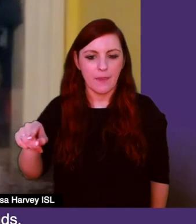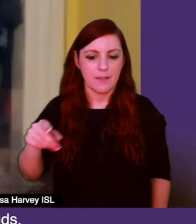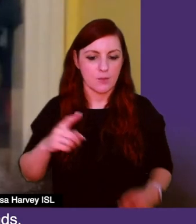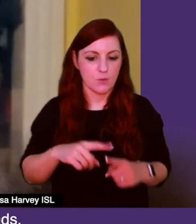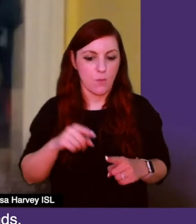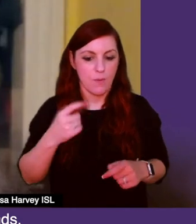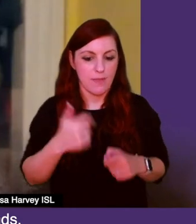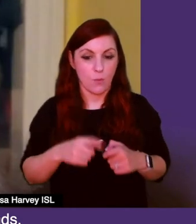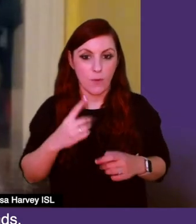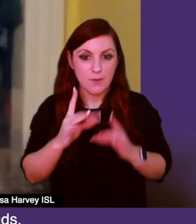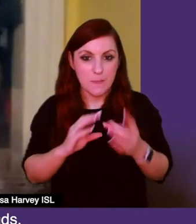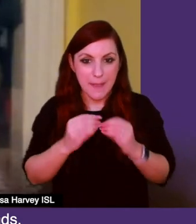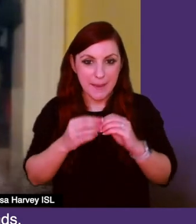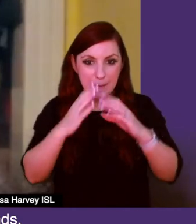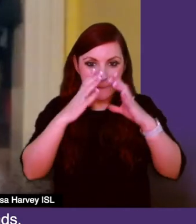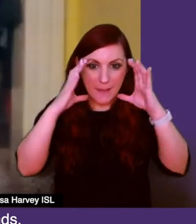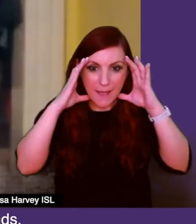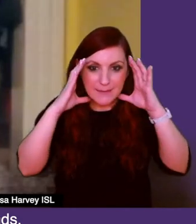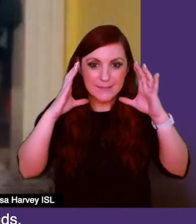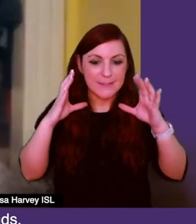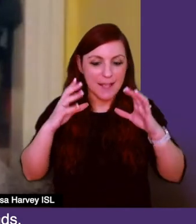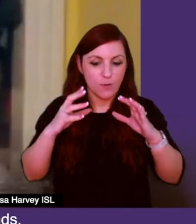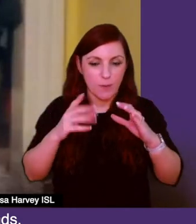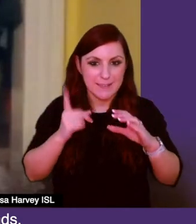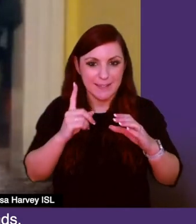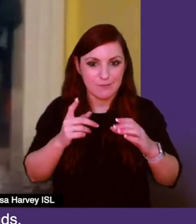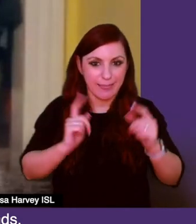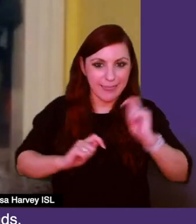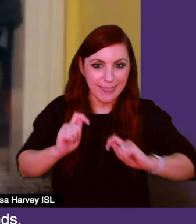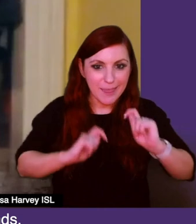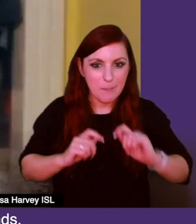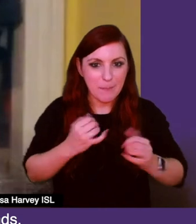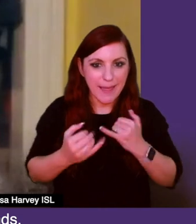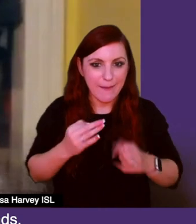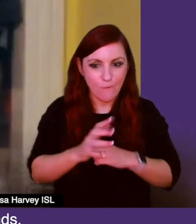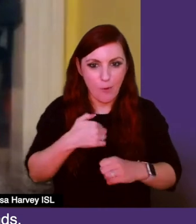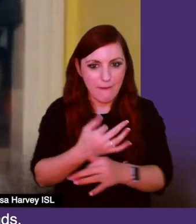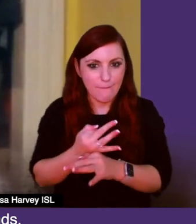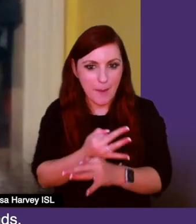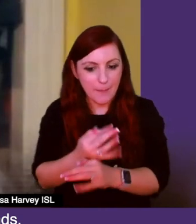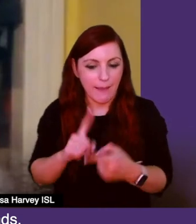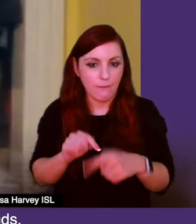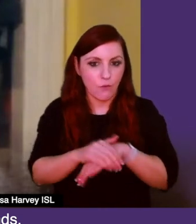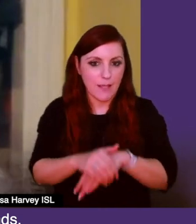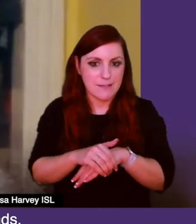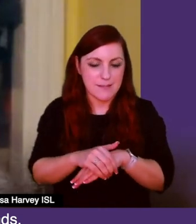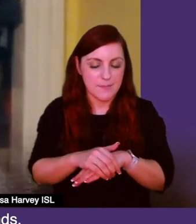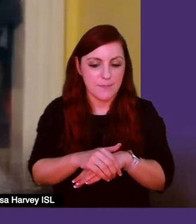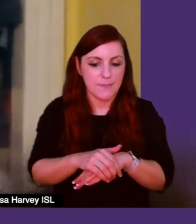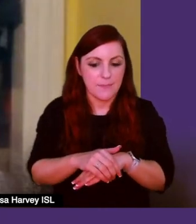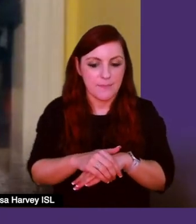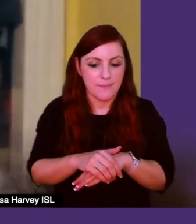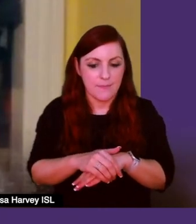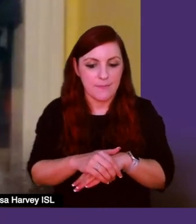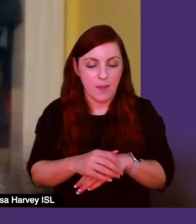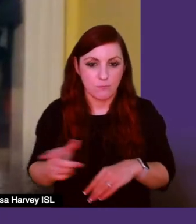We made masks and did plays for my family and friends.